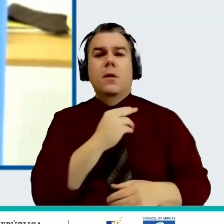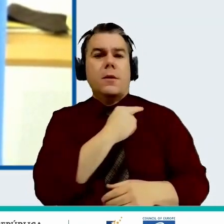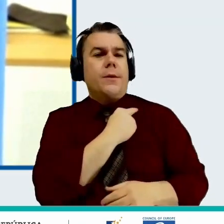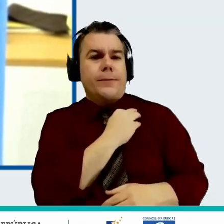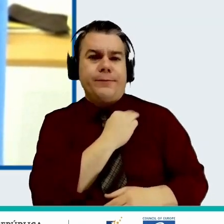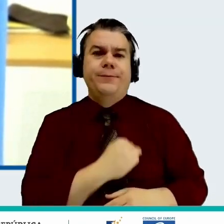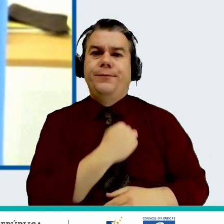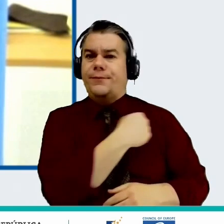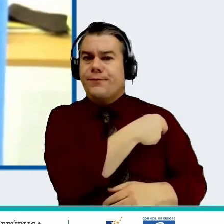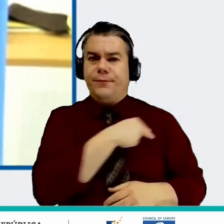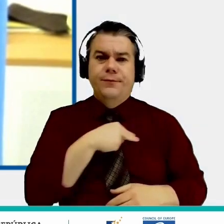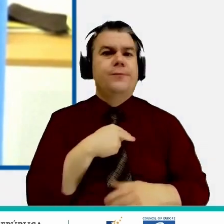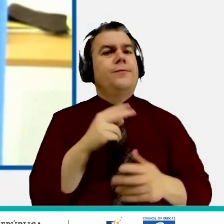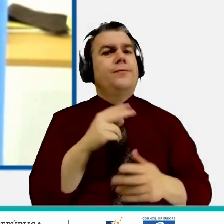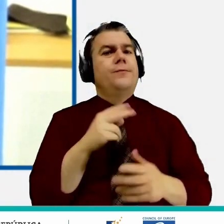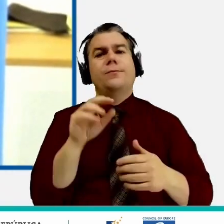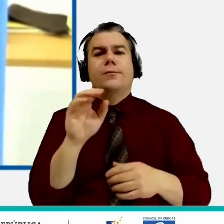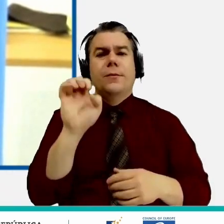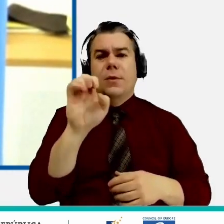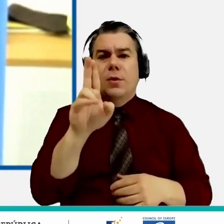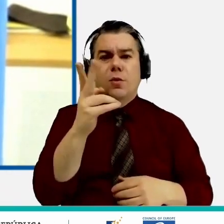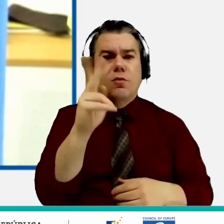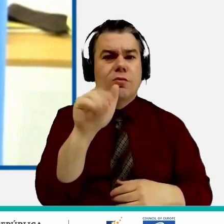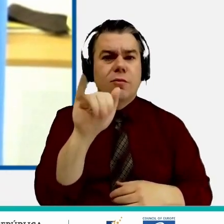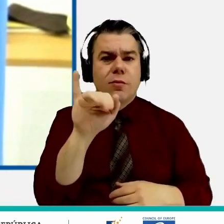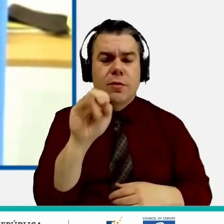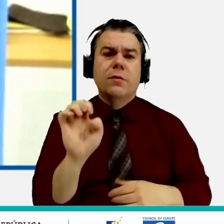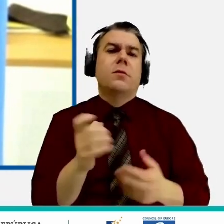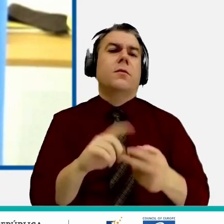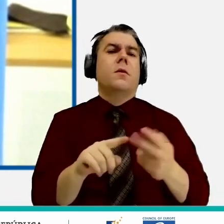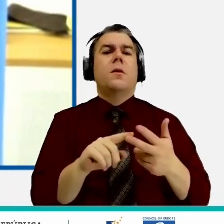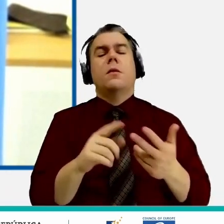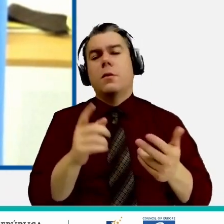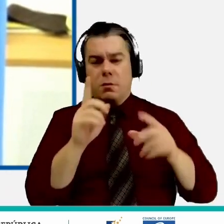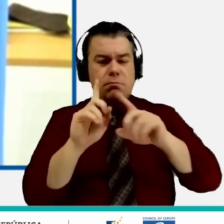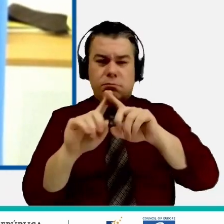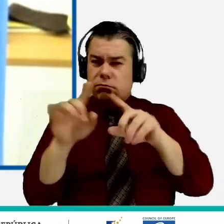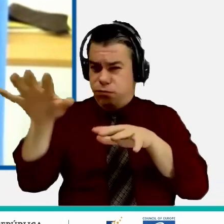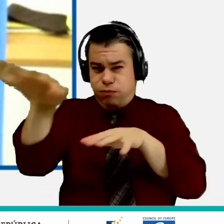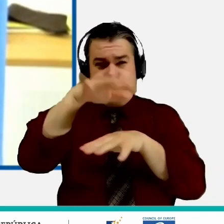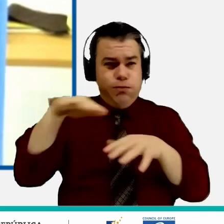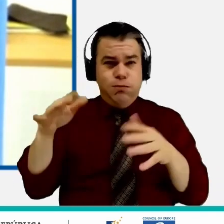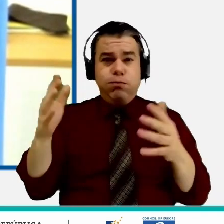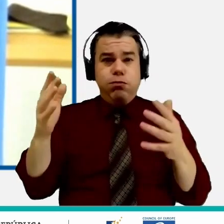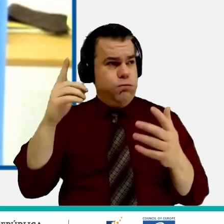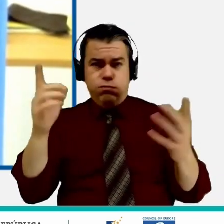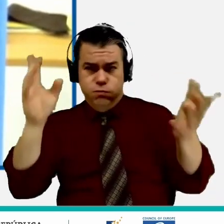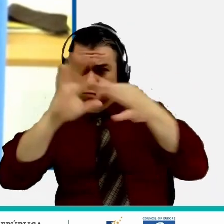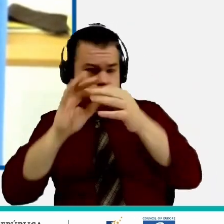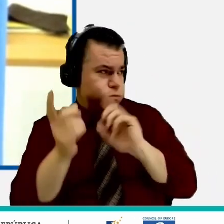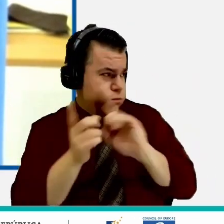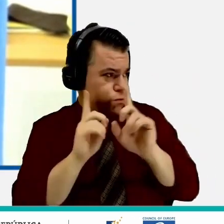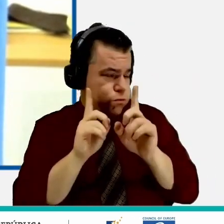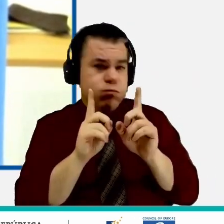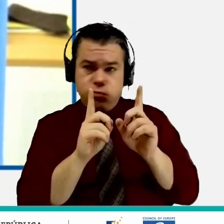transboundary map of multiple natural and industrial hazards. So here is the multi-hazard approach. Drafted a joint contingency plan. This is